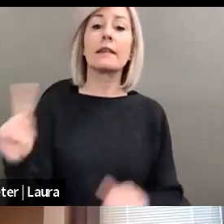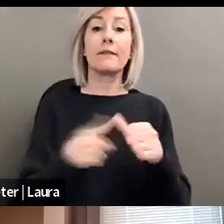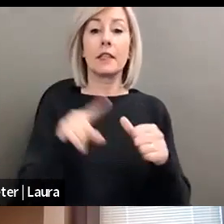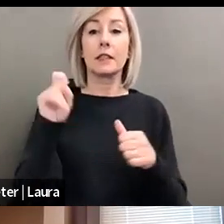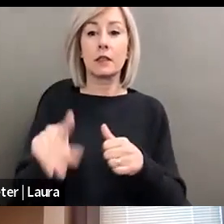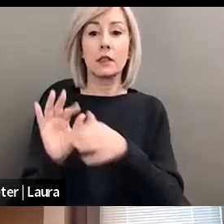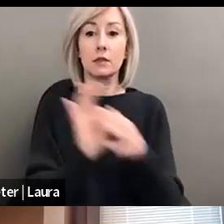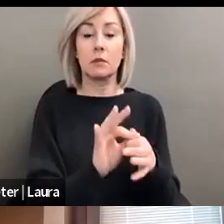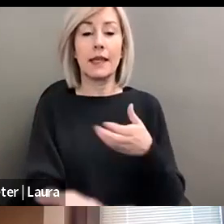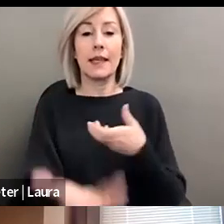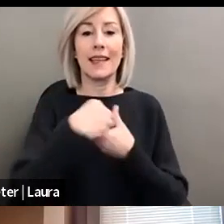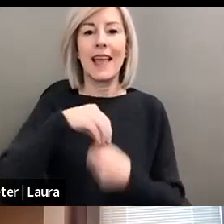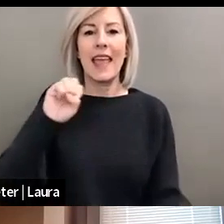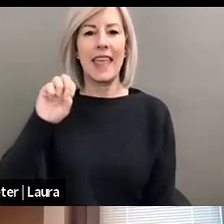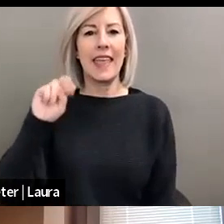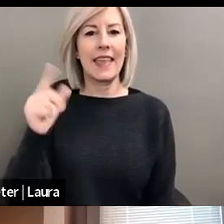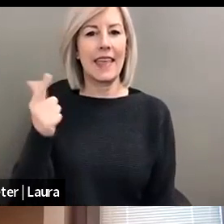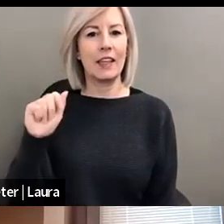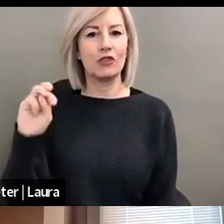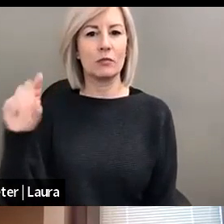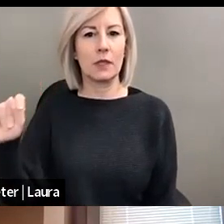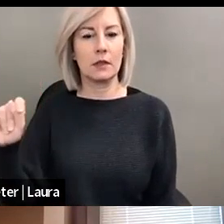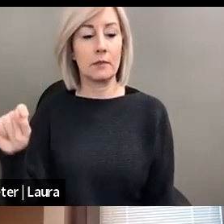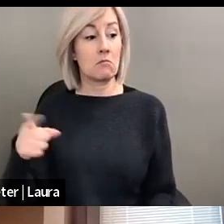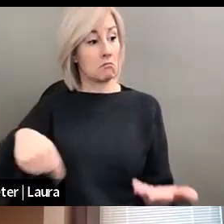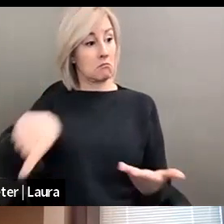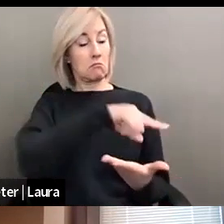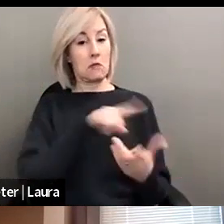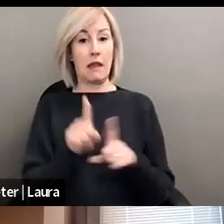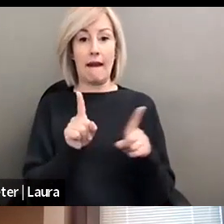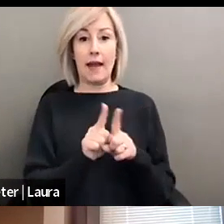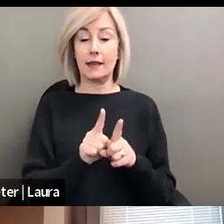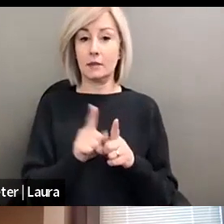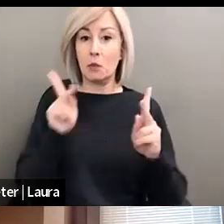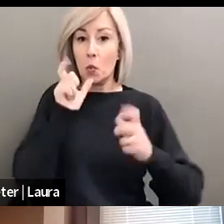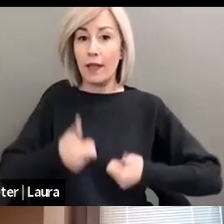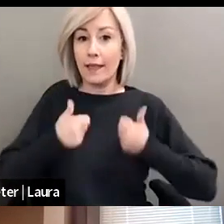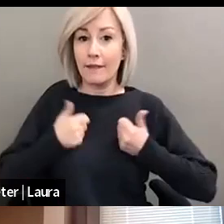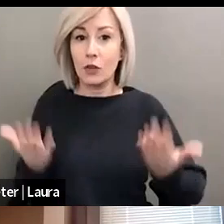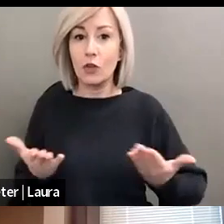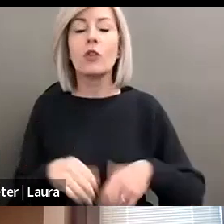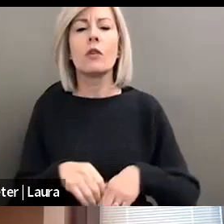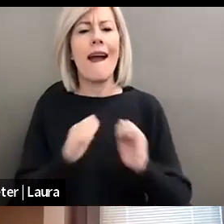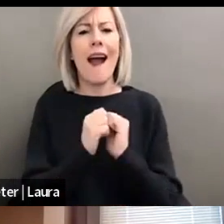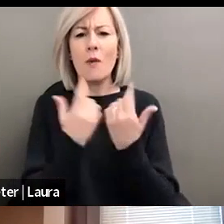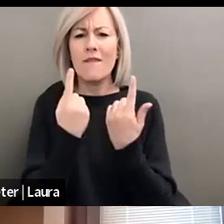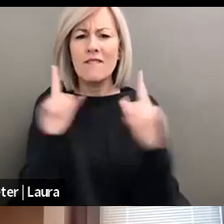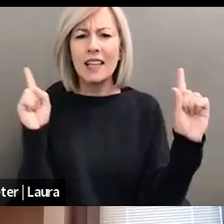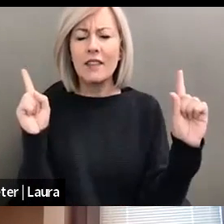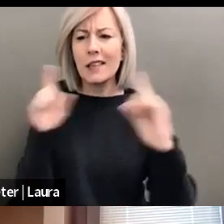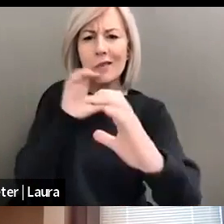about engagement. What can we as residents do to ensure that we are effectively communicating with our